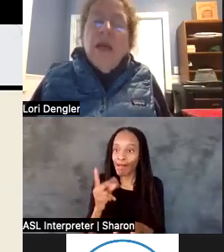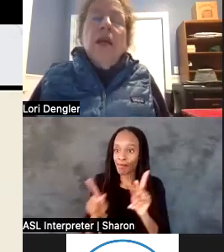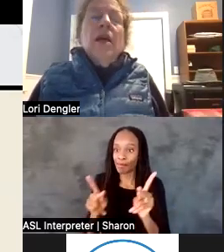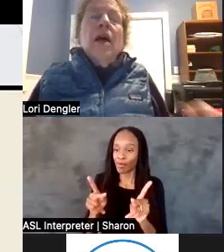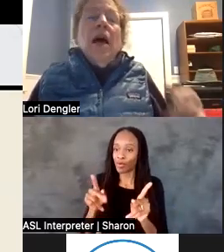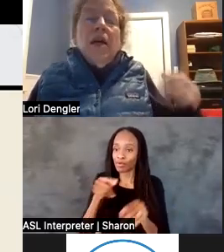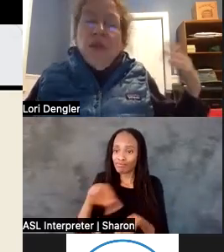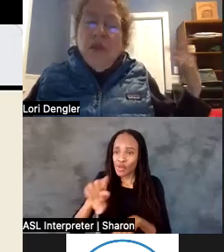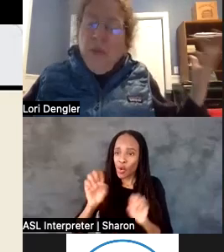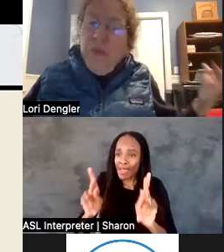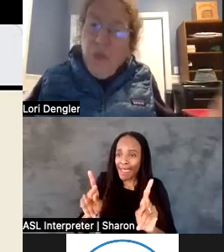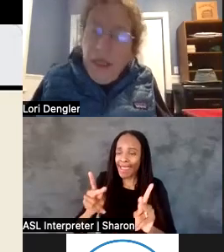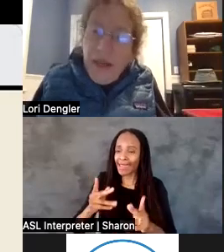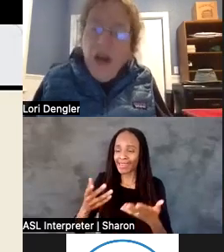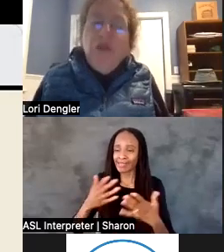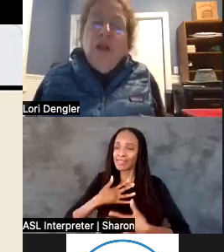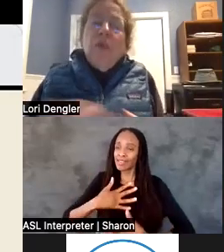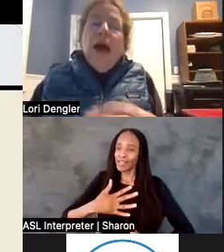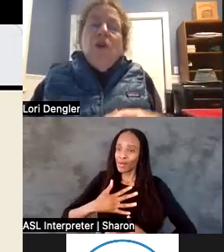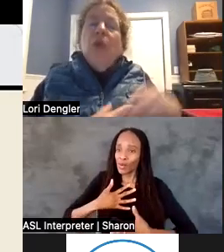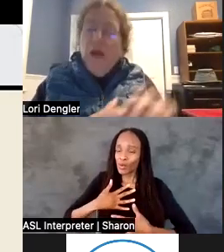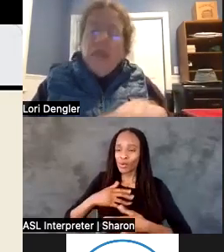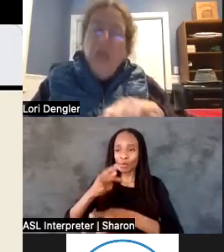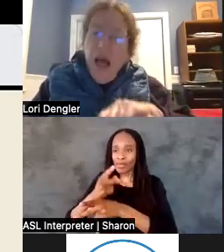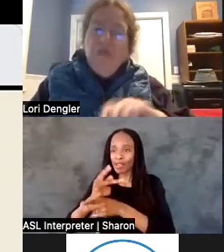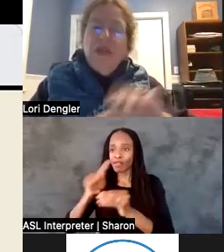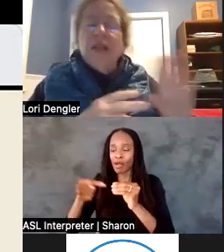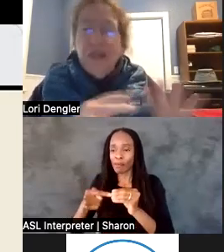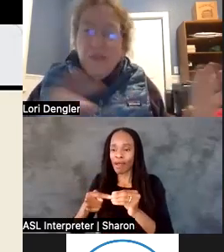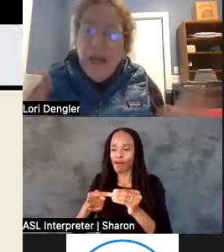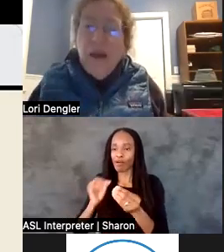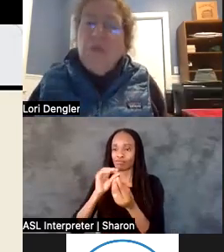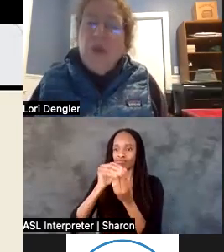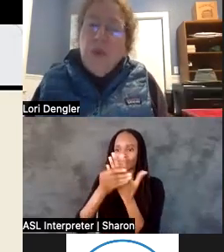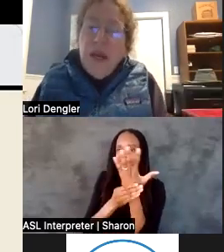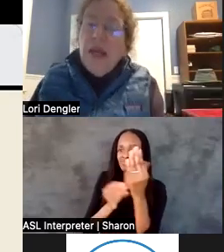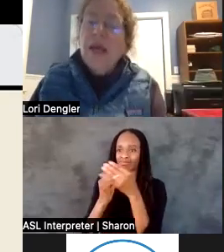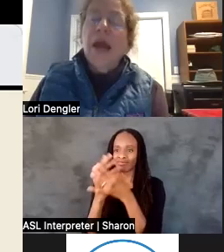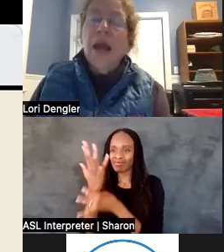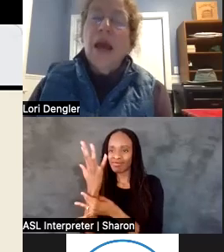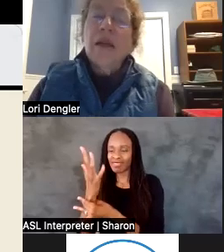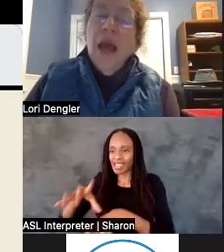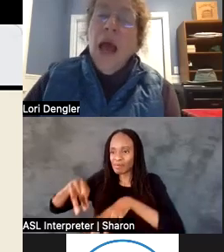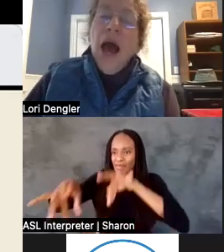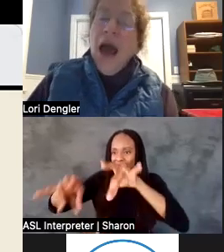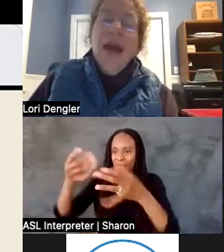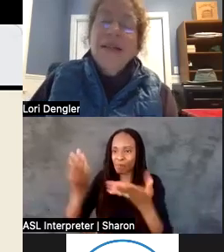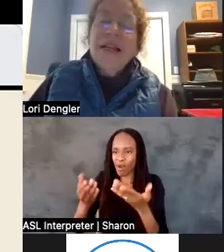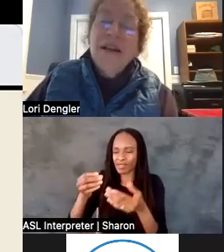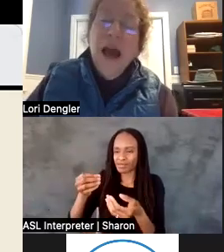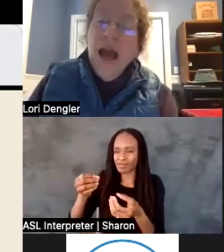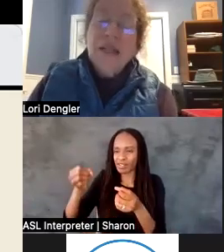breathe, to be really careful about wearing gloves and picking up debris. And